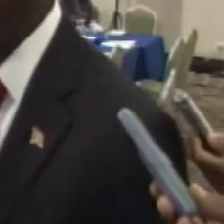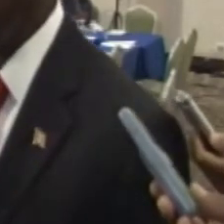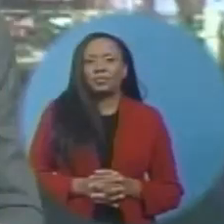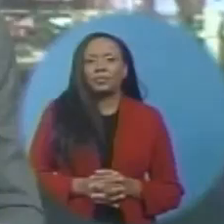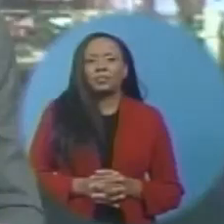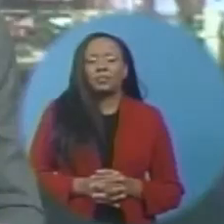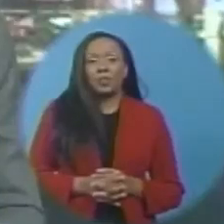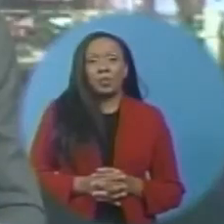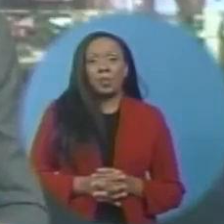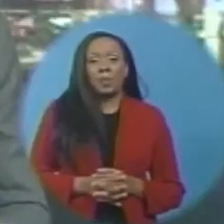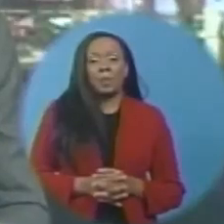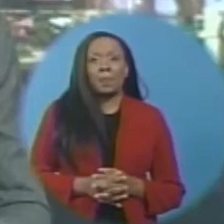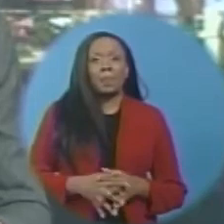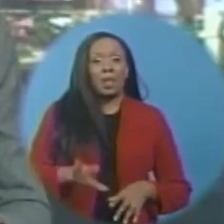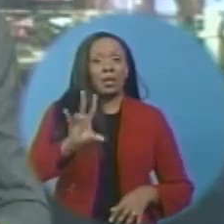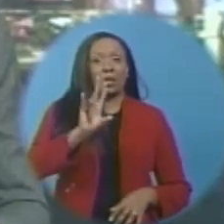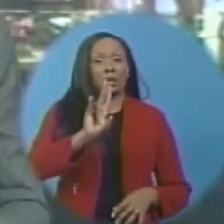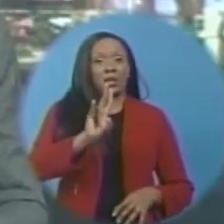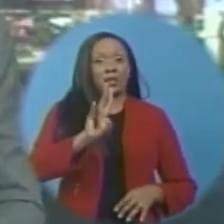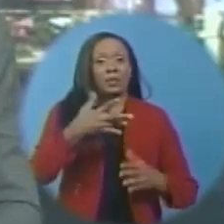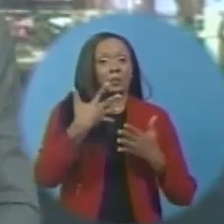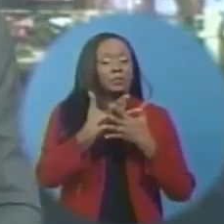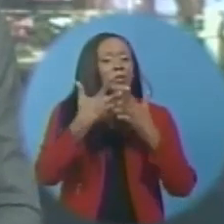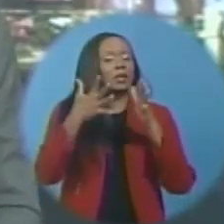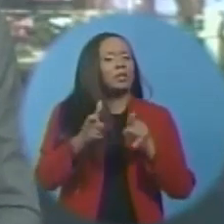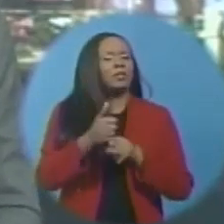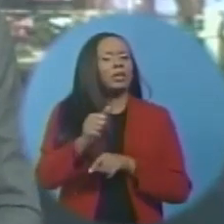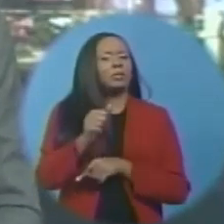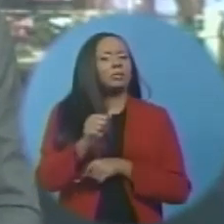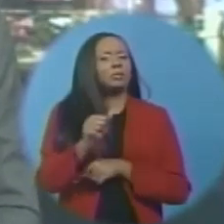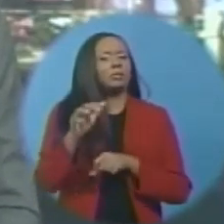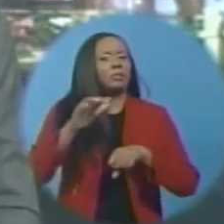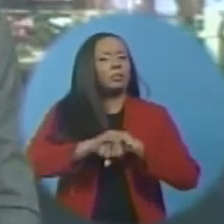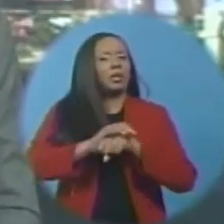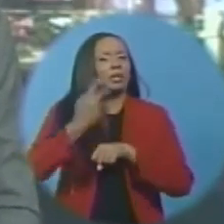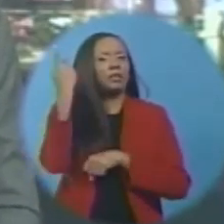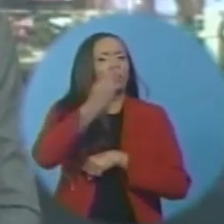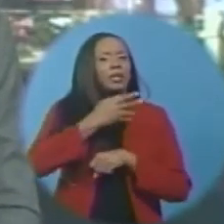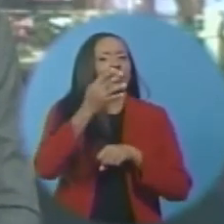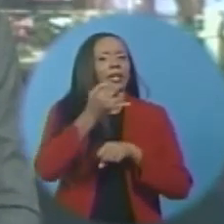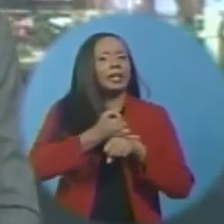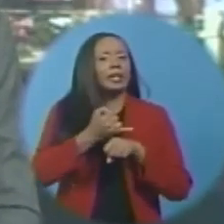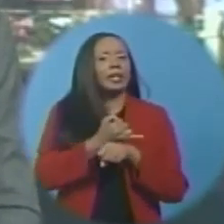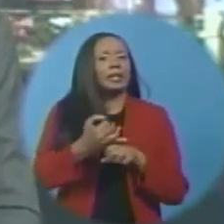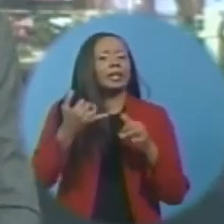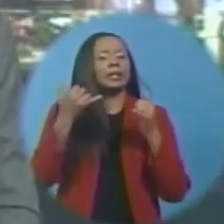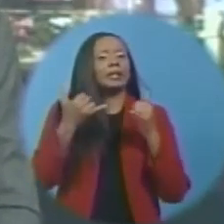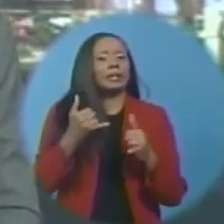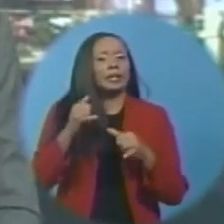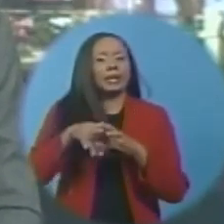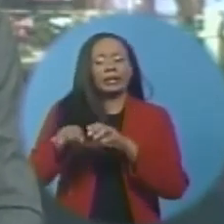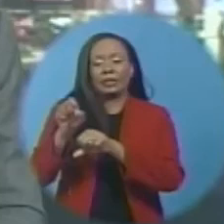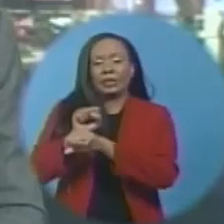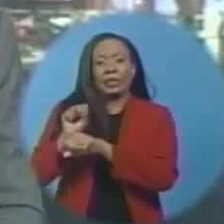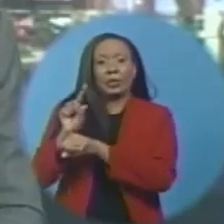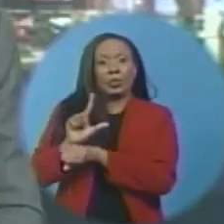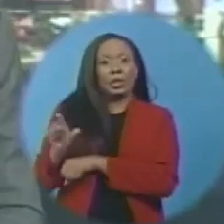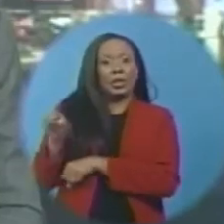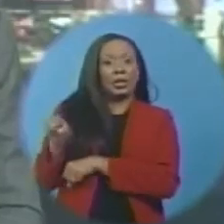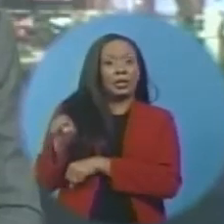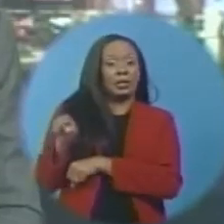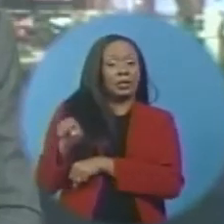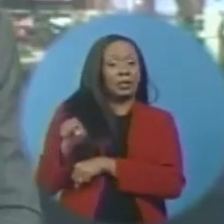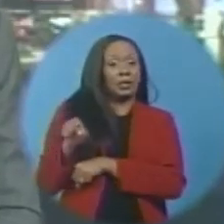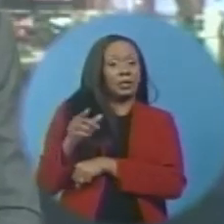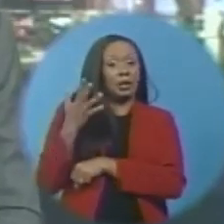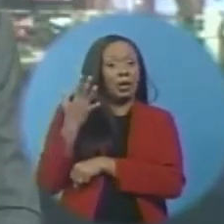goes. 7 prisoners from the British Virgin Islands are now at a correctional facility in St. Lucia. This follows